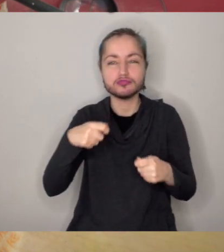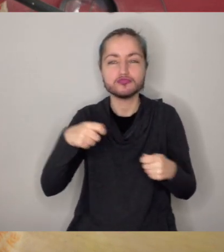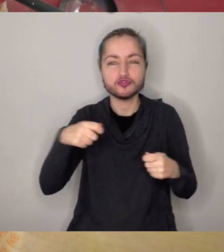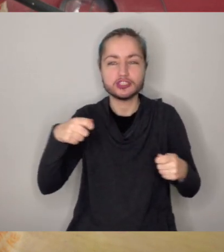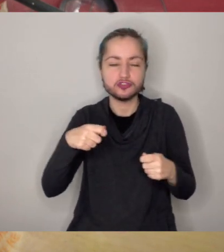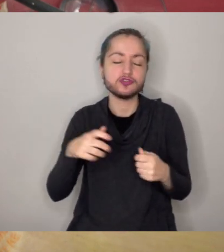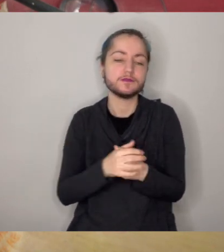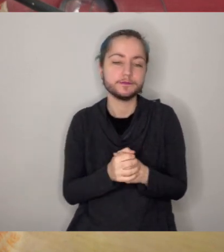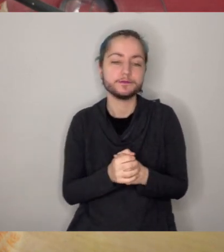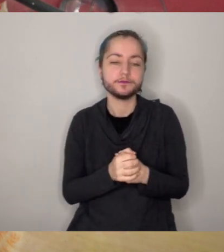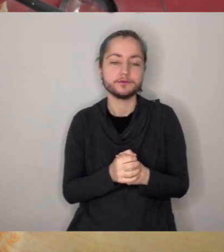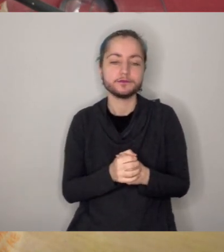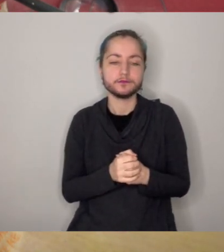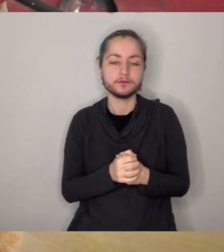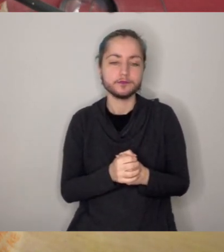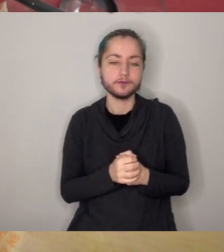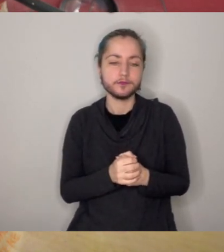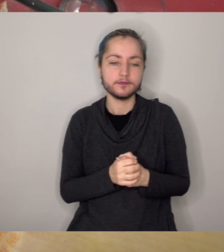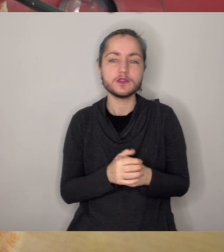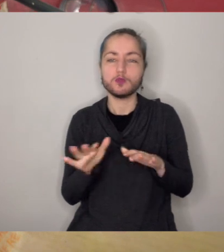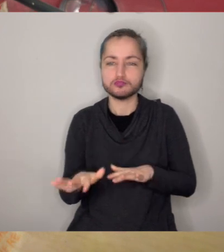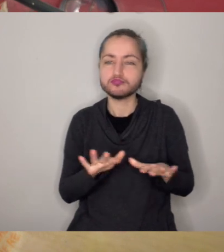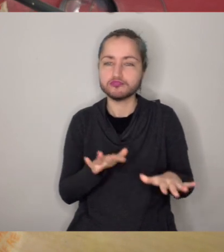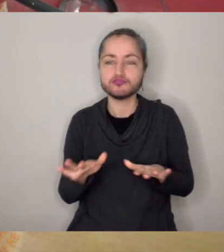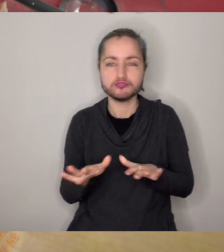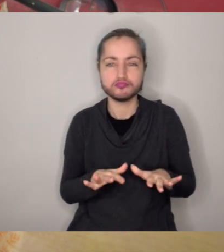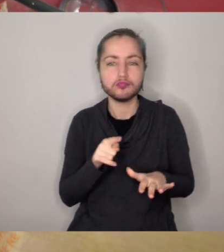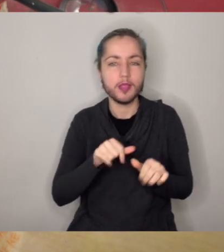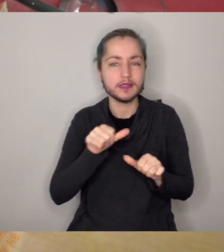and stretchy. So really